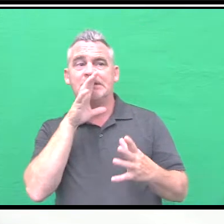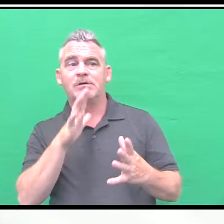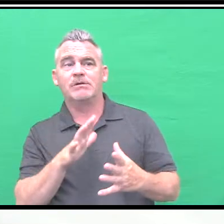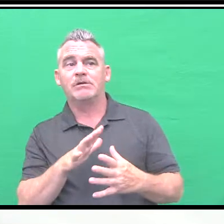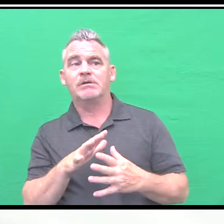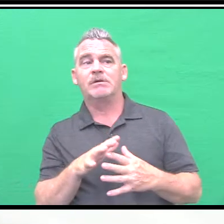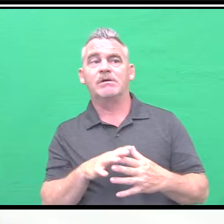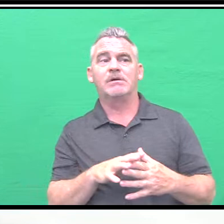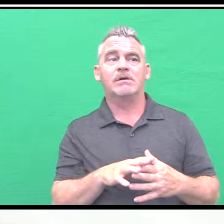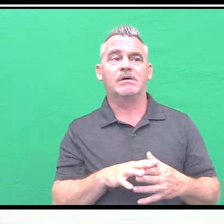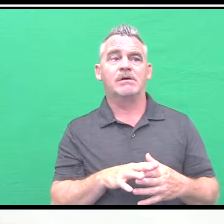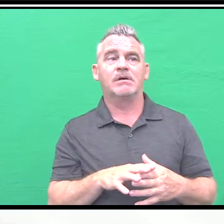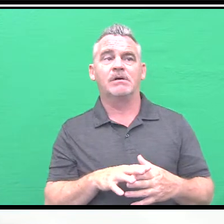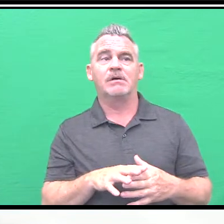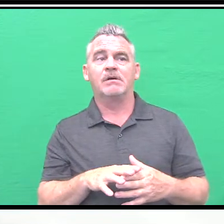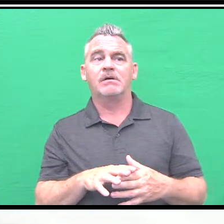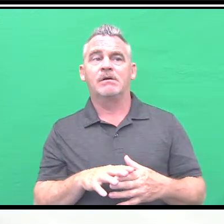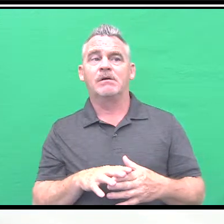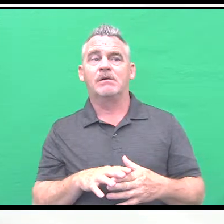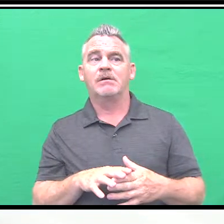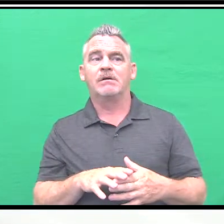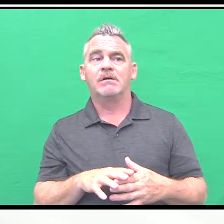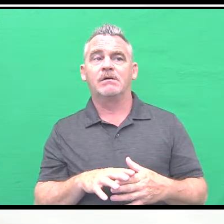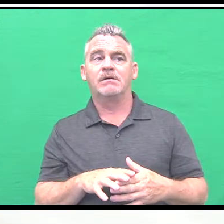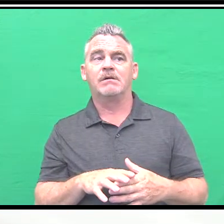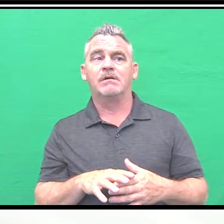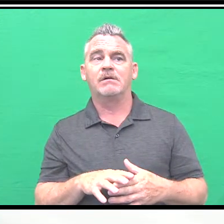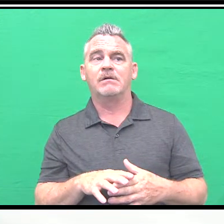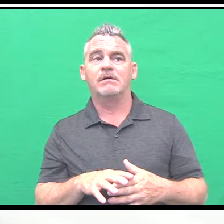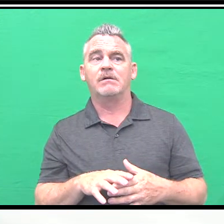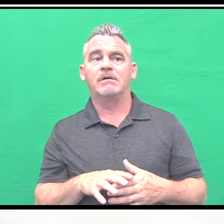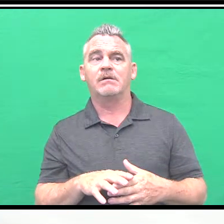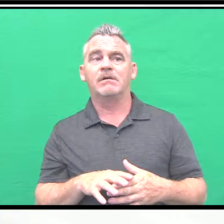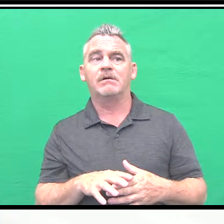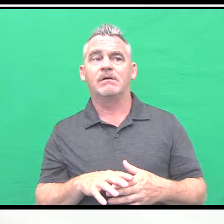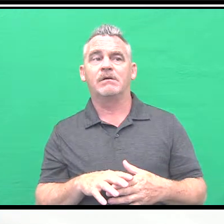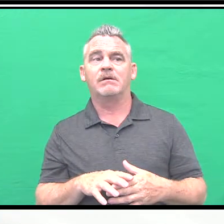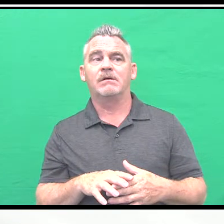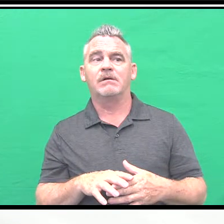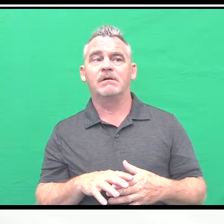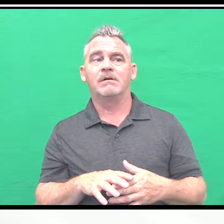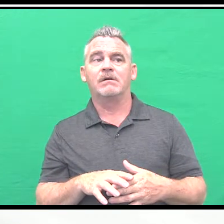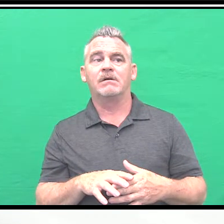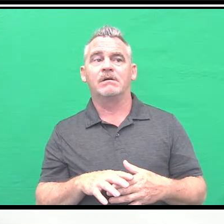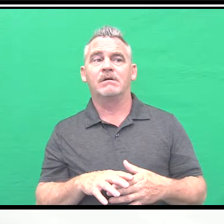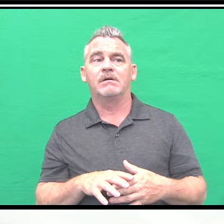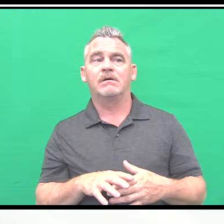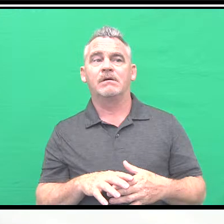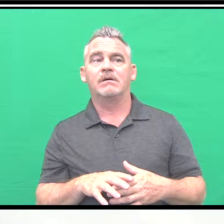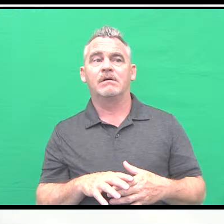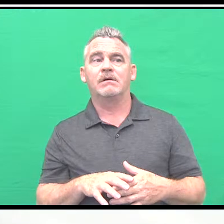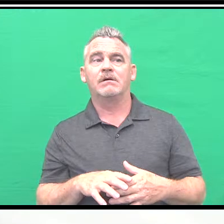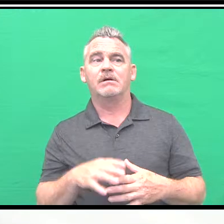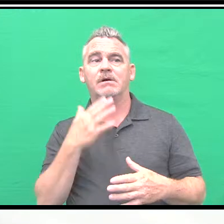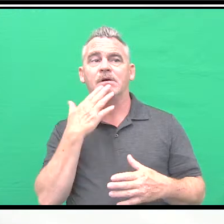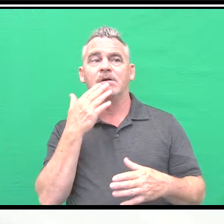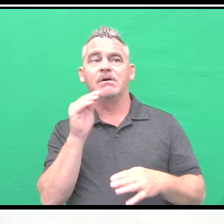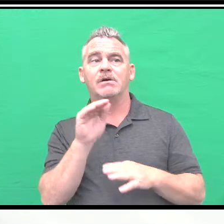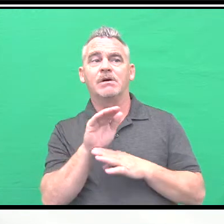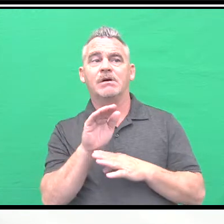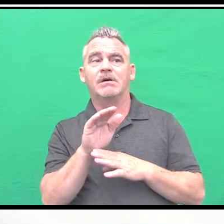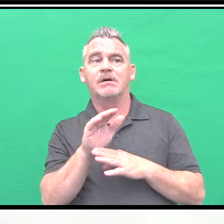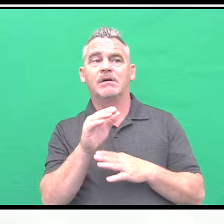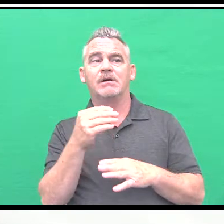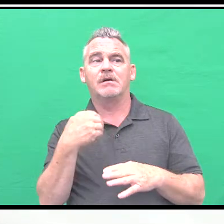up. All right. Sorry. Too many masks. Good evening, members of the